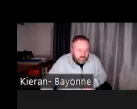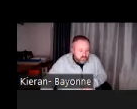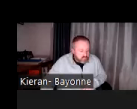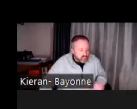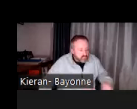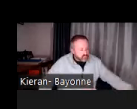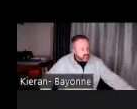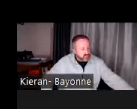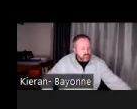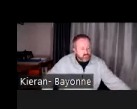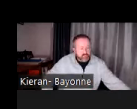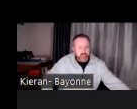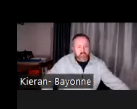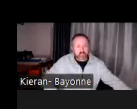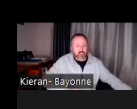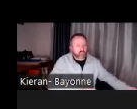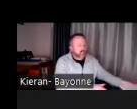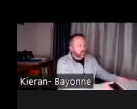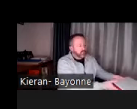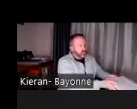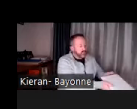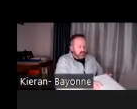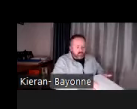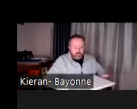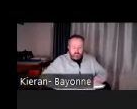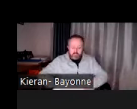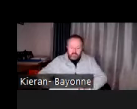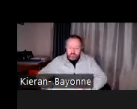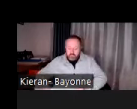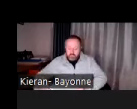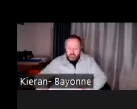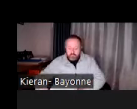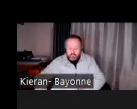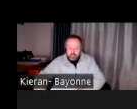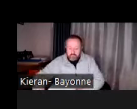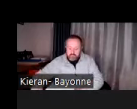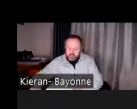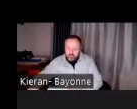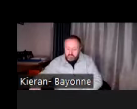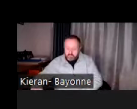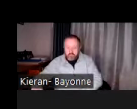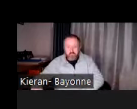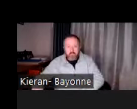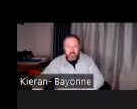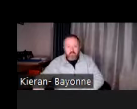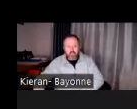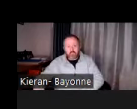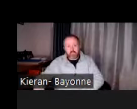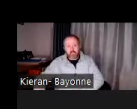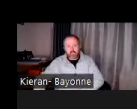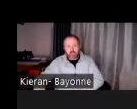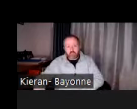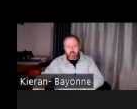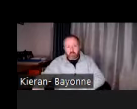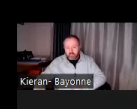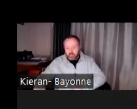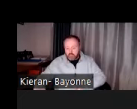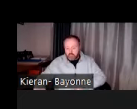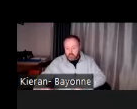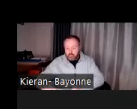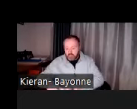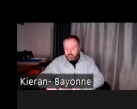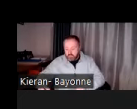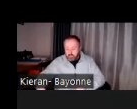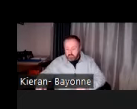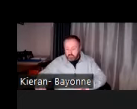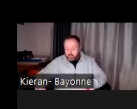bit as fast as you can. And let's say in general that a tree census is a